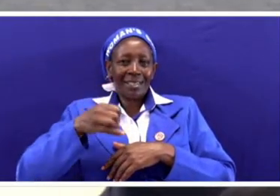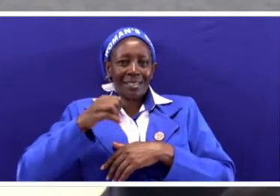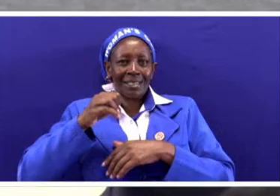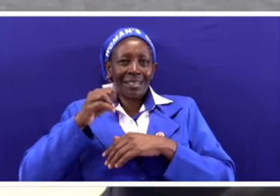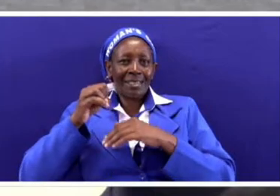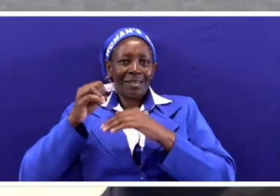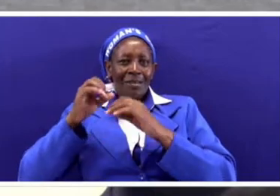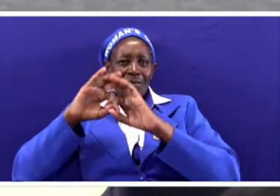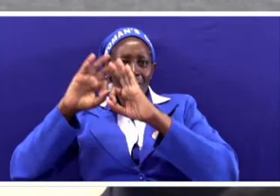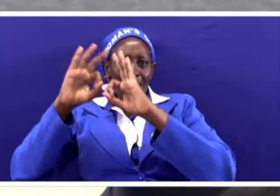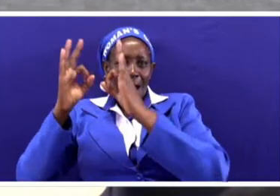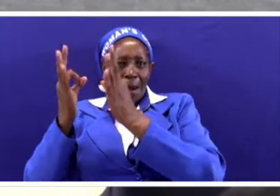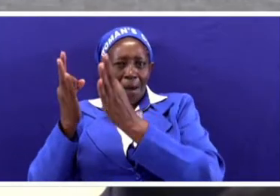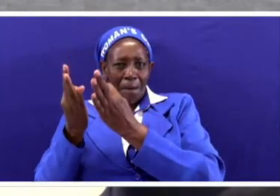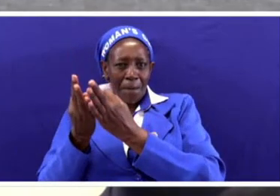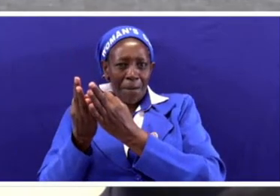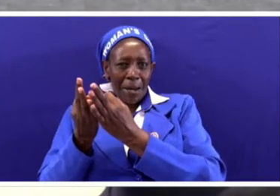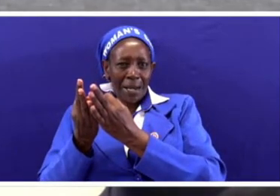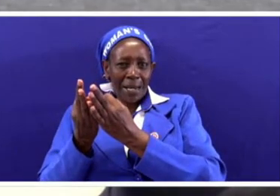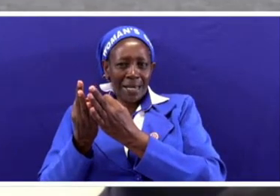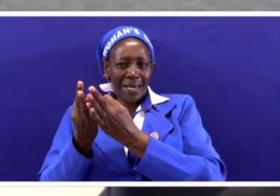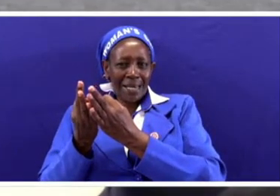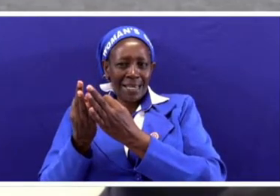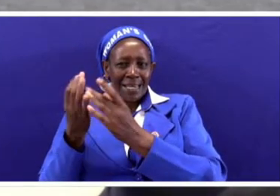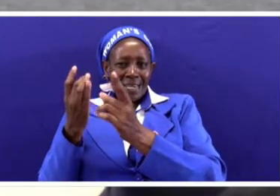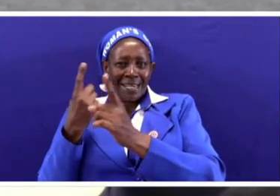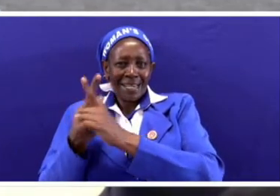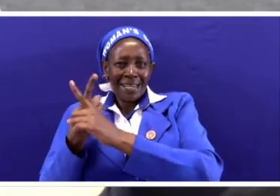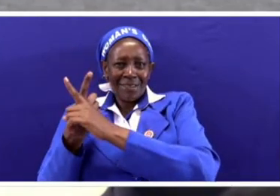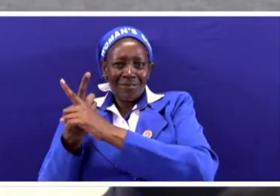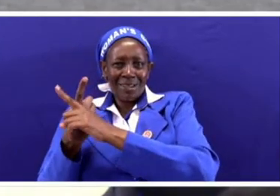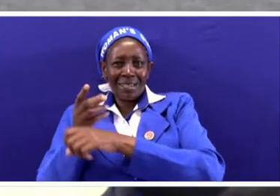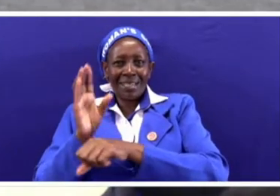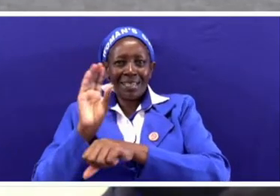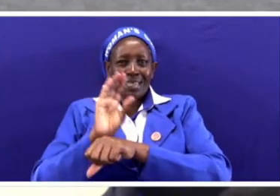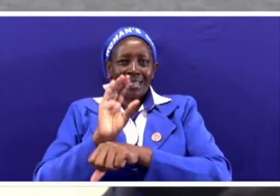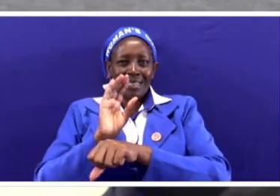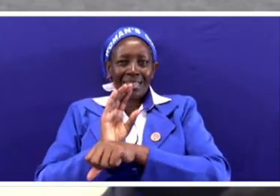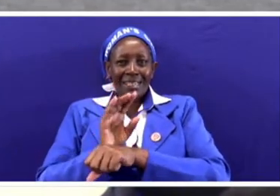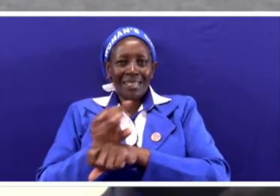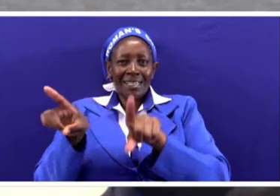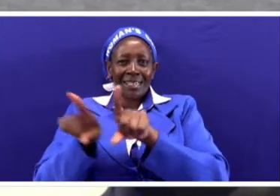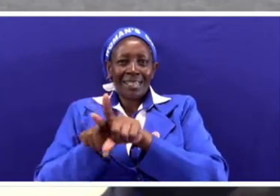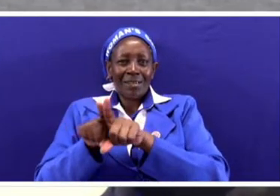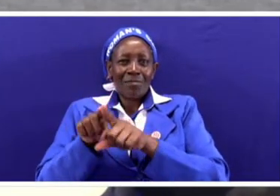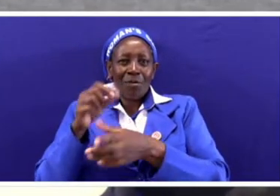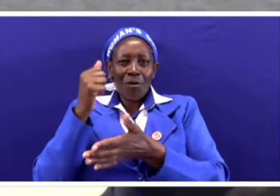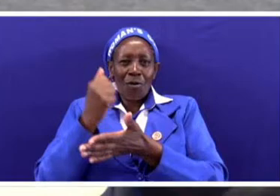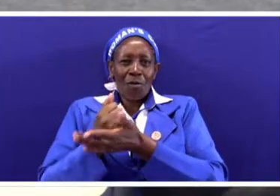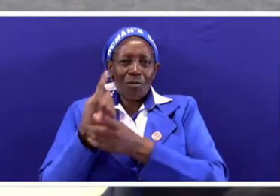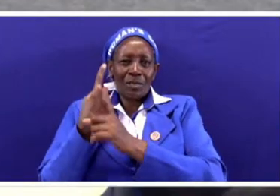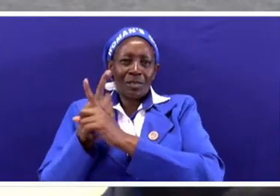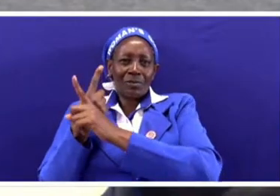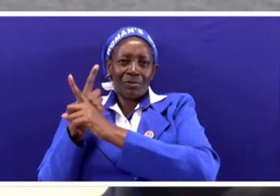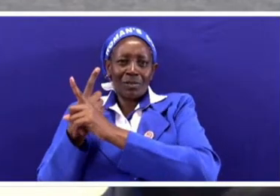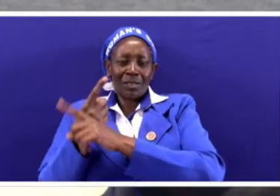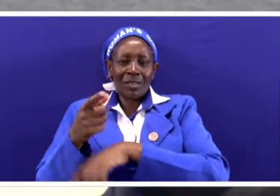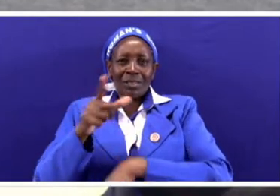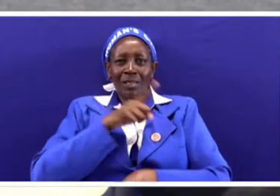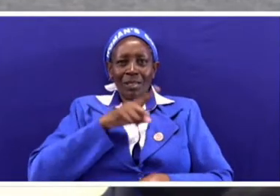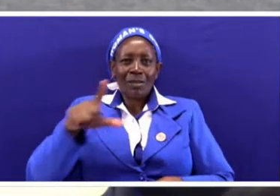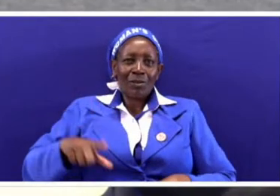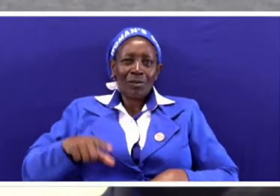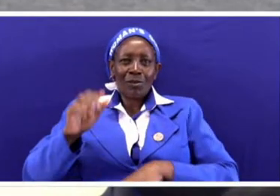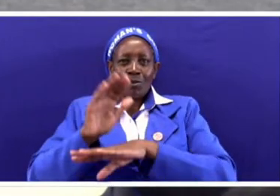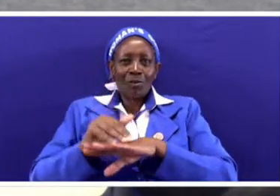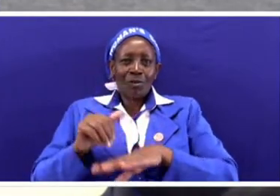men and women elected in the position in the church. We are also in the corporate. The Lord is calling upon us to reflect. And we